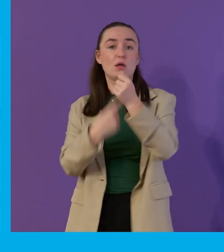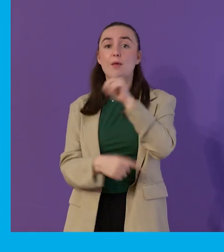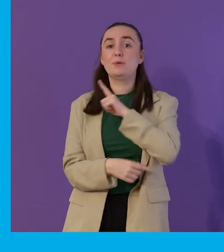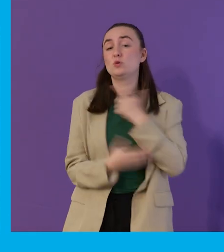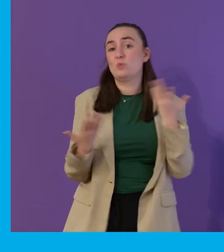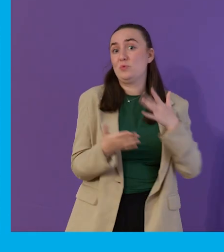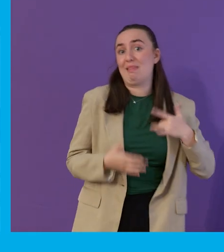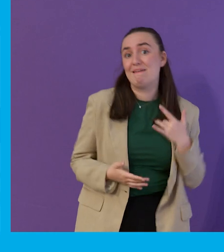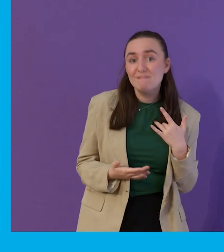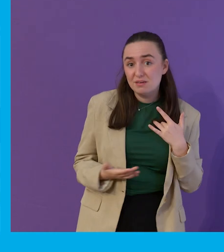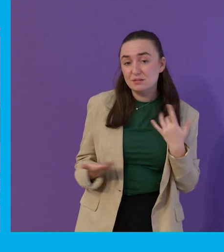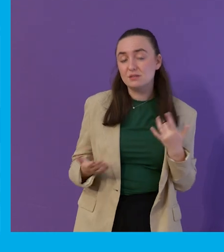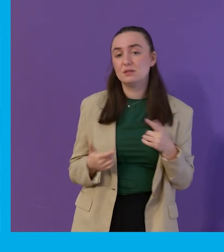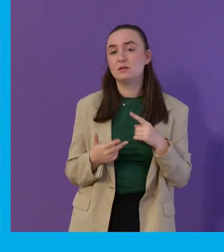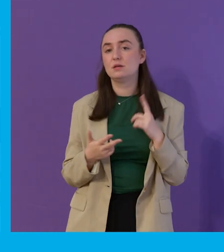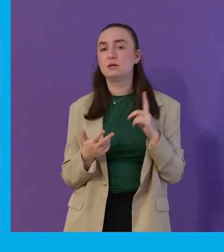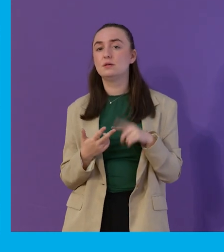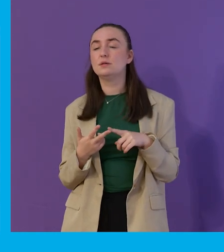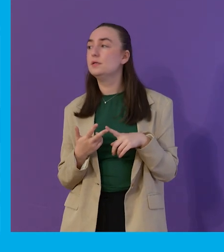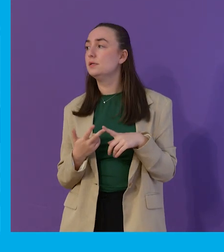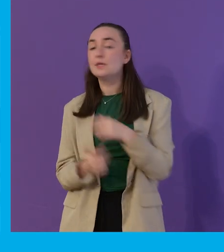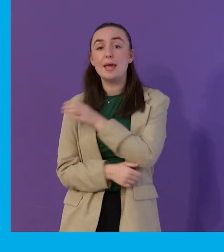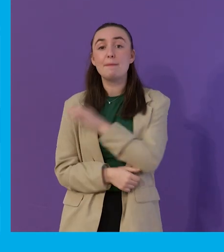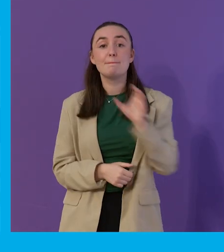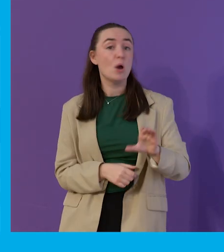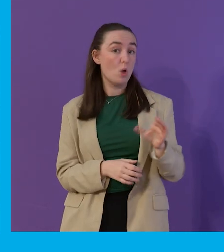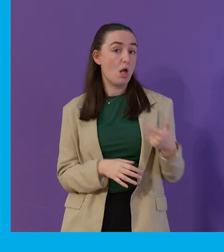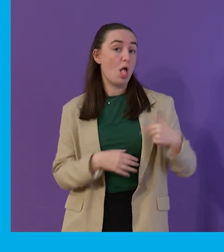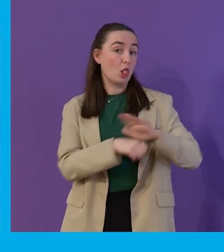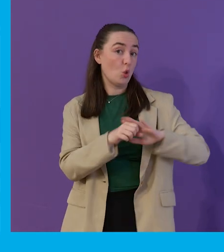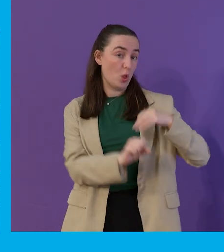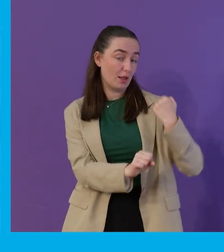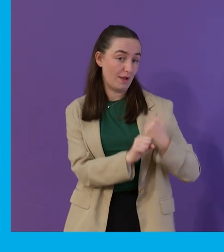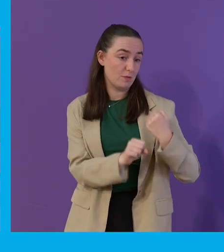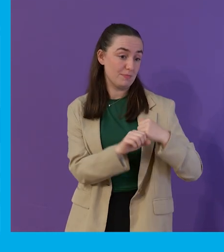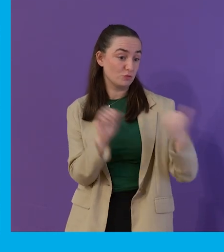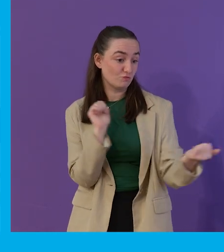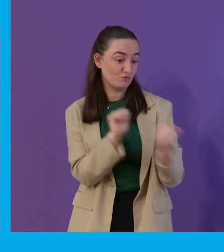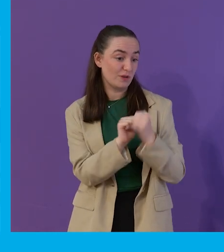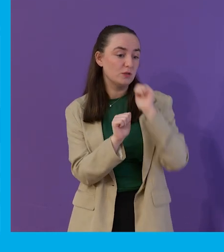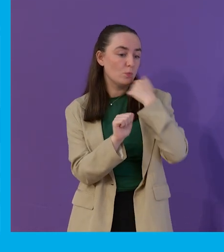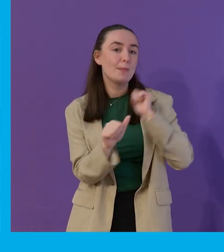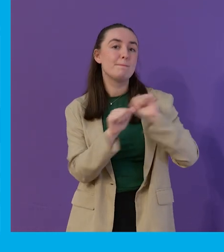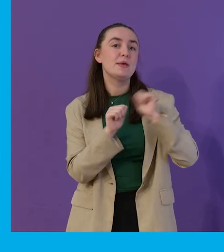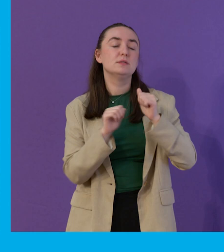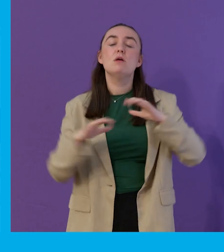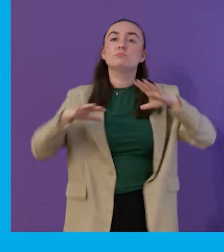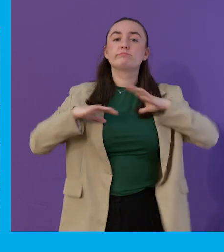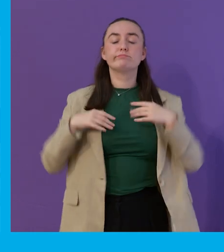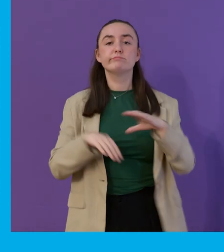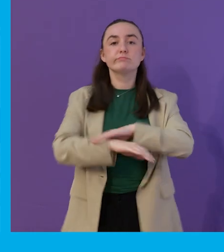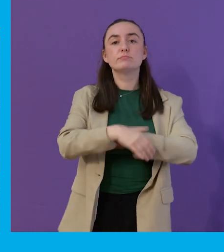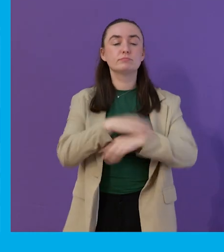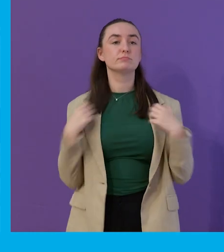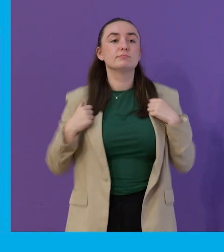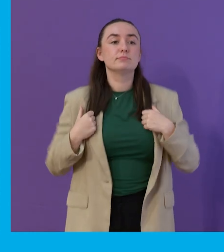that. Suitably empowered local government will be better equipped to implement a preventative agenda and be able